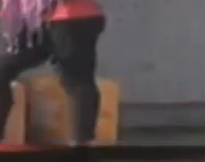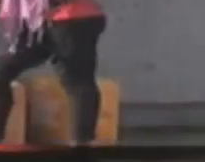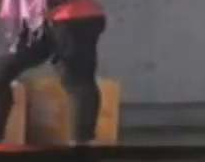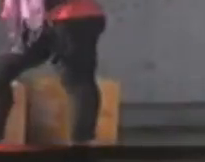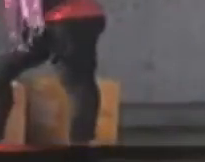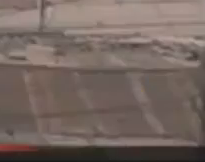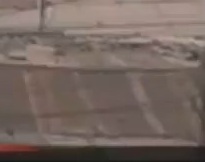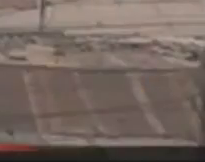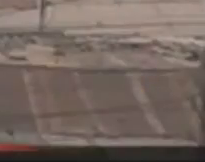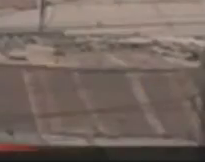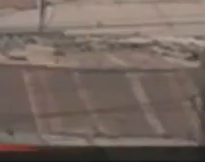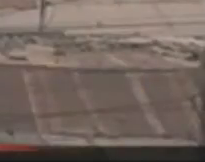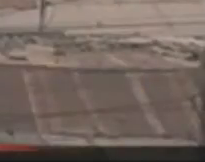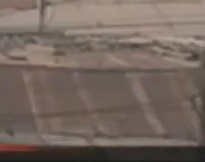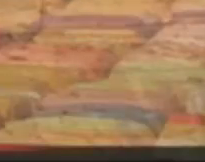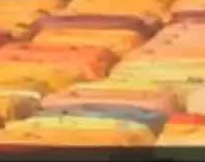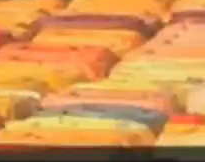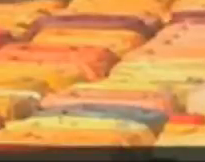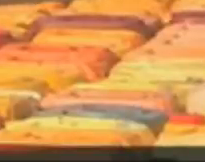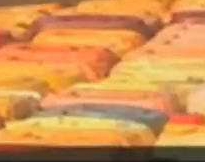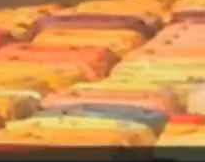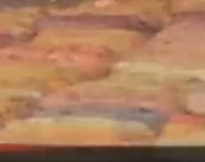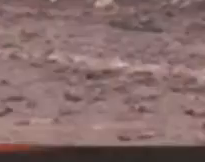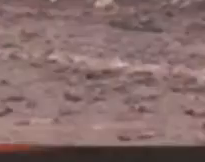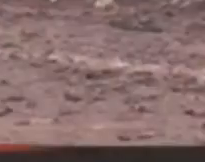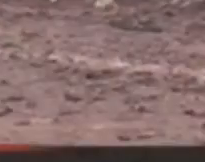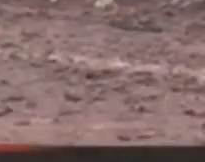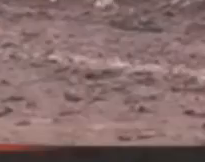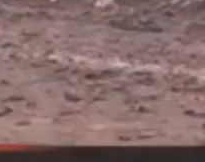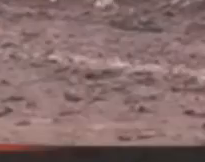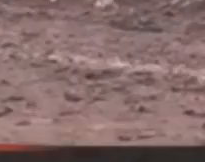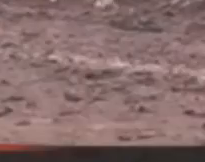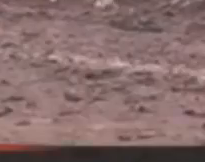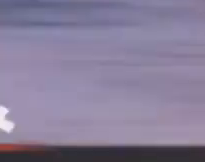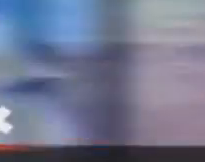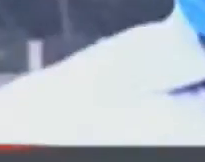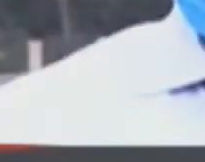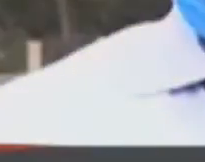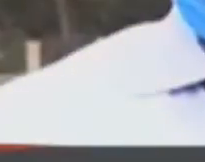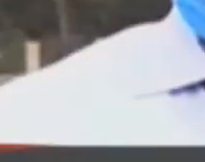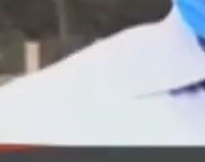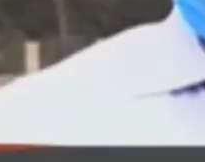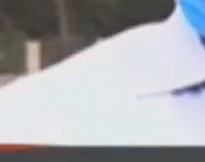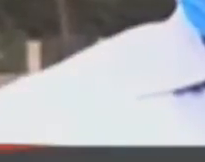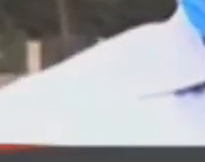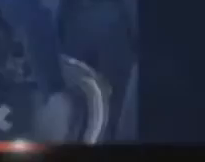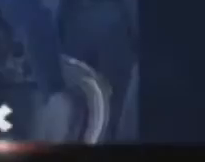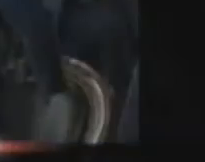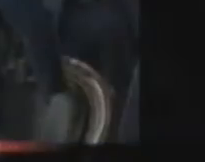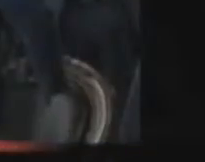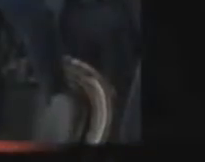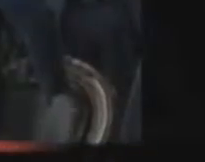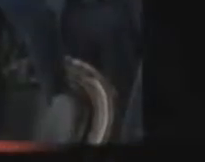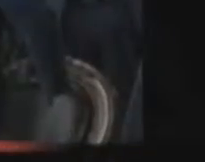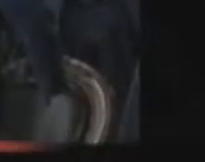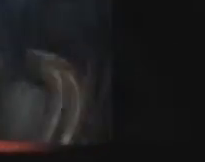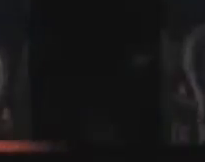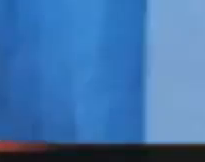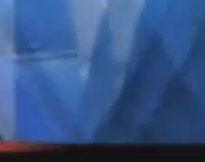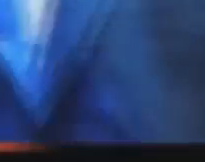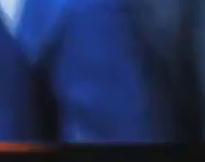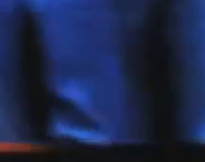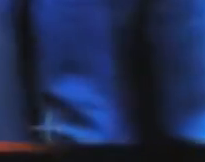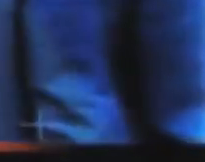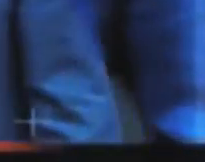of county haijatusaidia, government of national haijatusaidia. Hii maneno ya ugawaji wa pesa inaenda inaingia mpaka